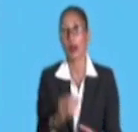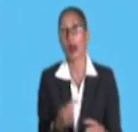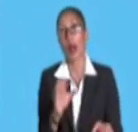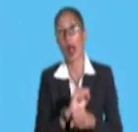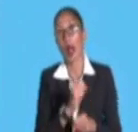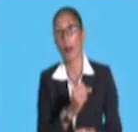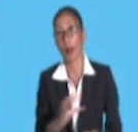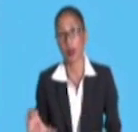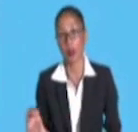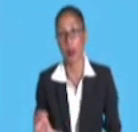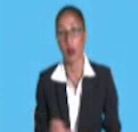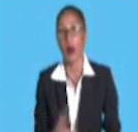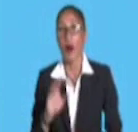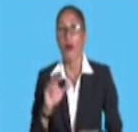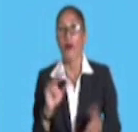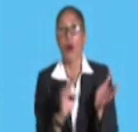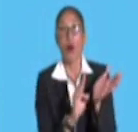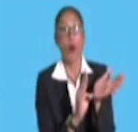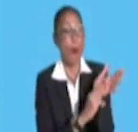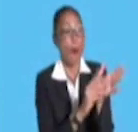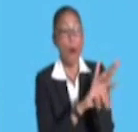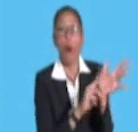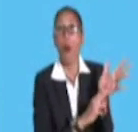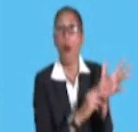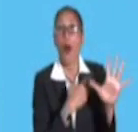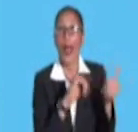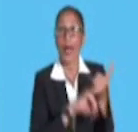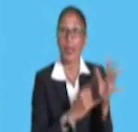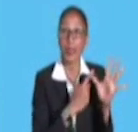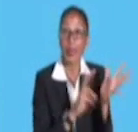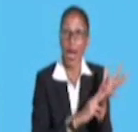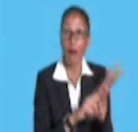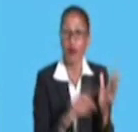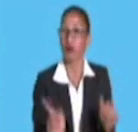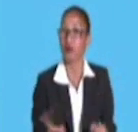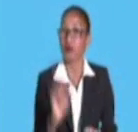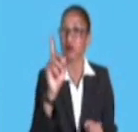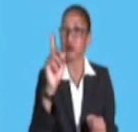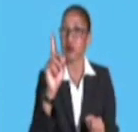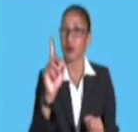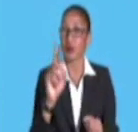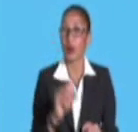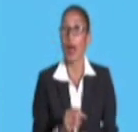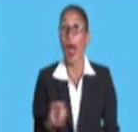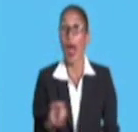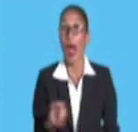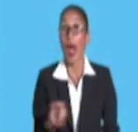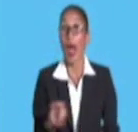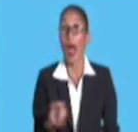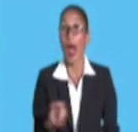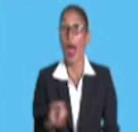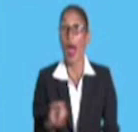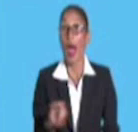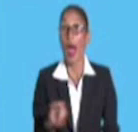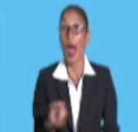local for the Manasawu and Wailoa Hydro Project and the Nangano Water Catchment Project.